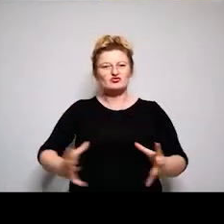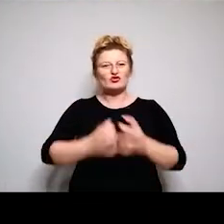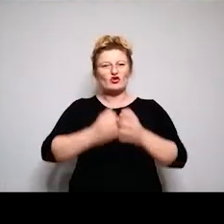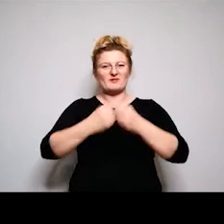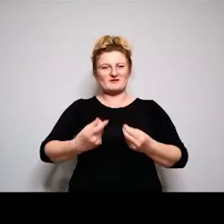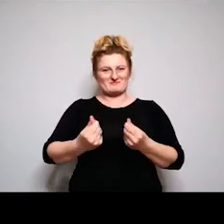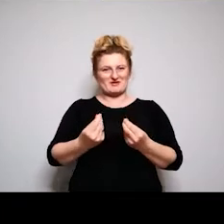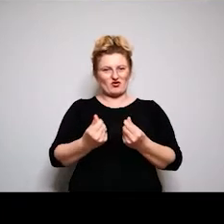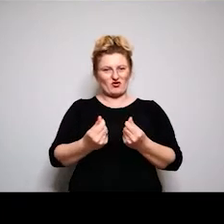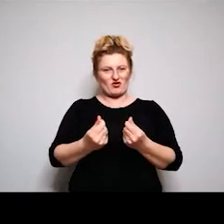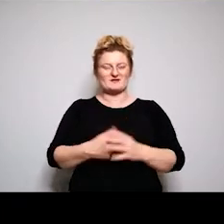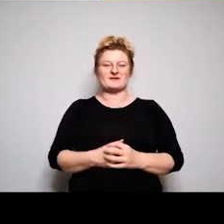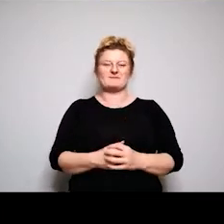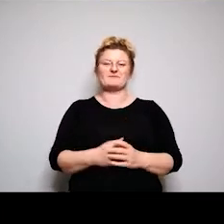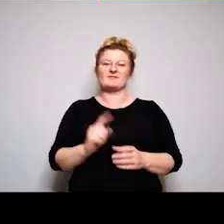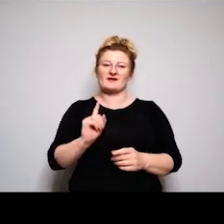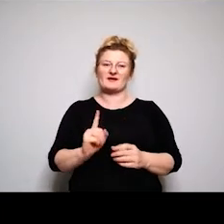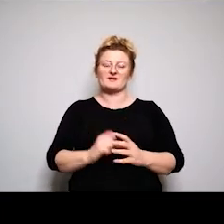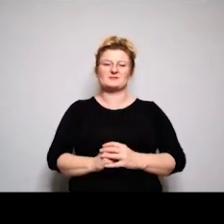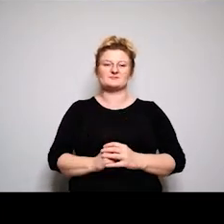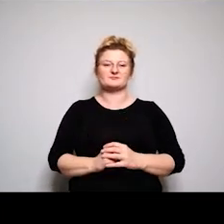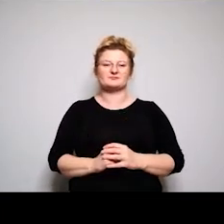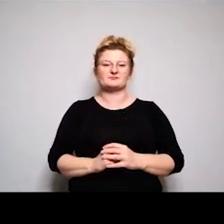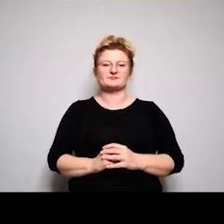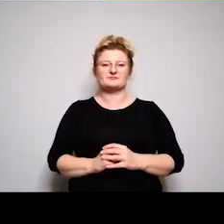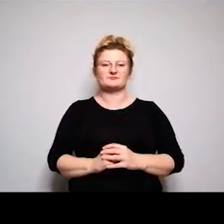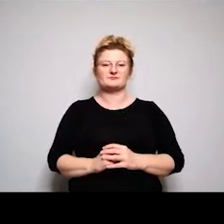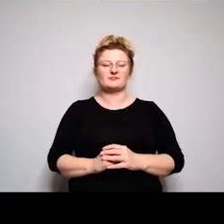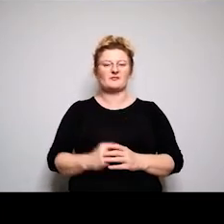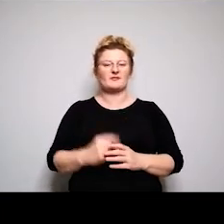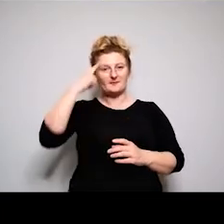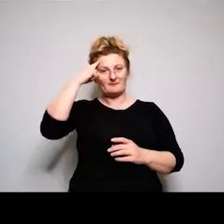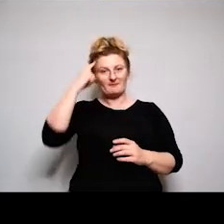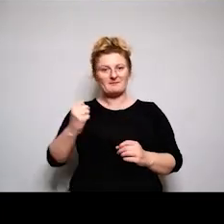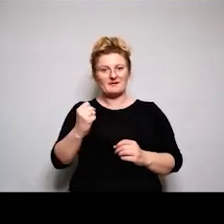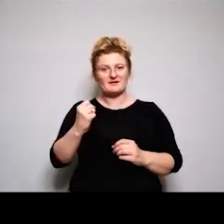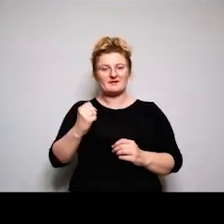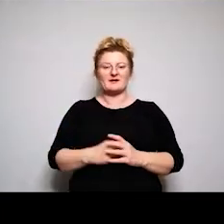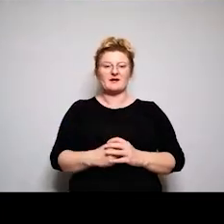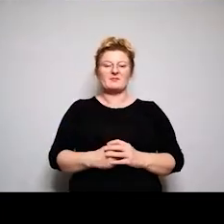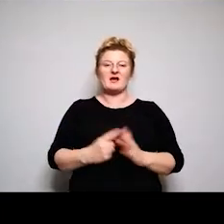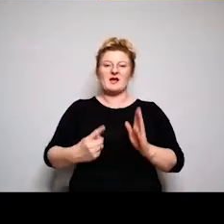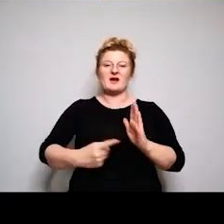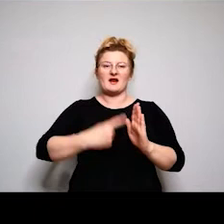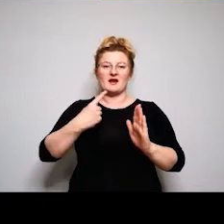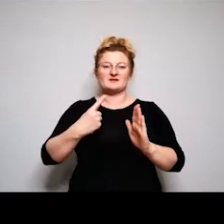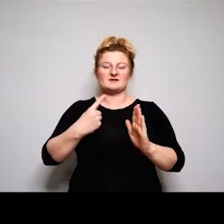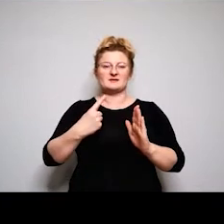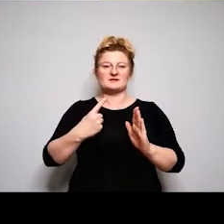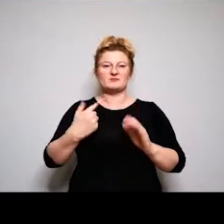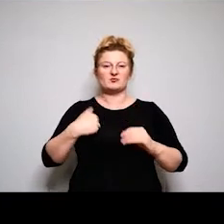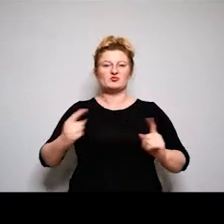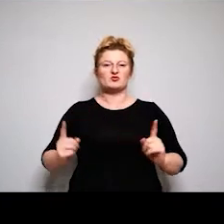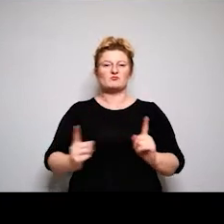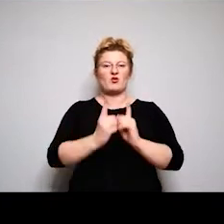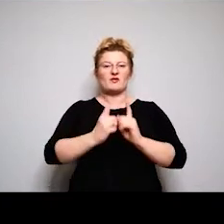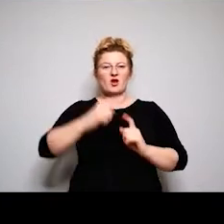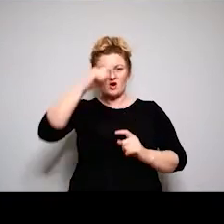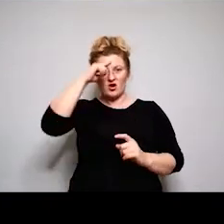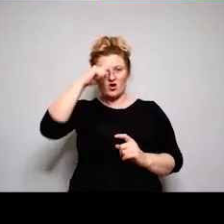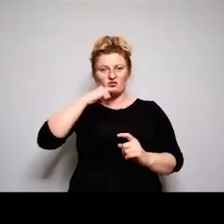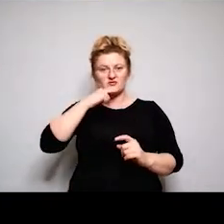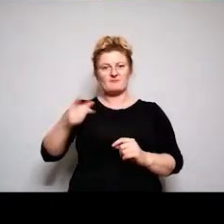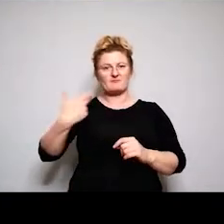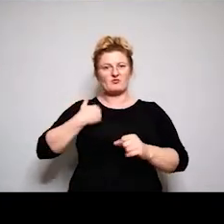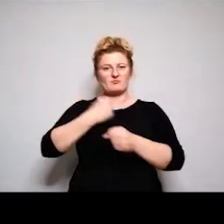like, really, I remember once having a father who was a policeman and came and say,